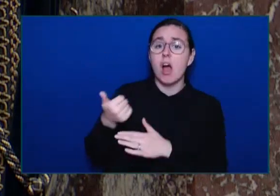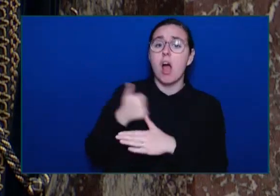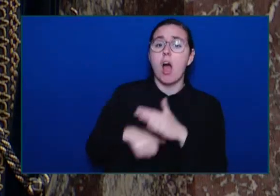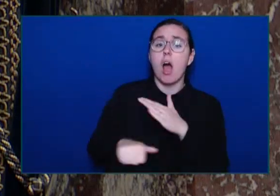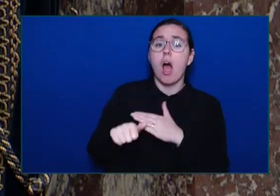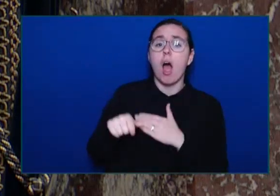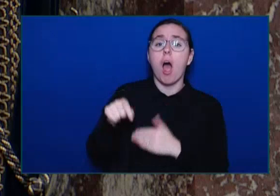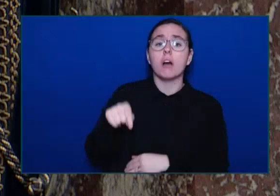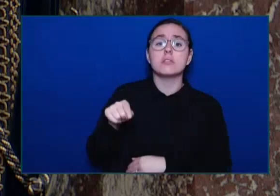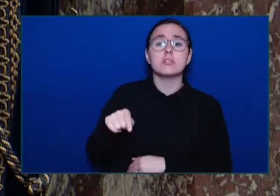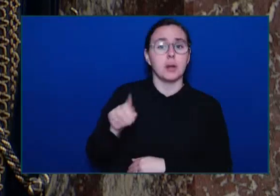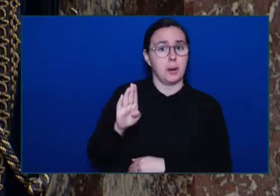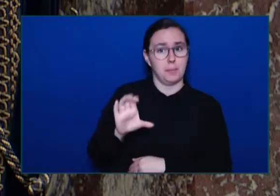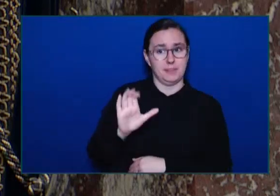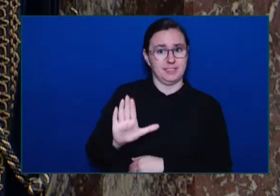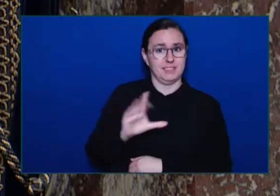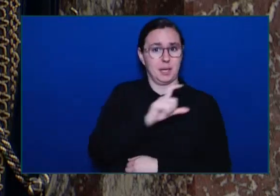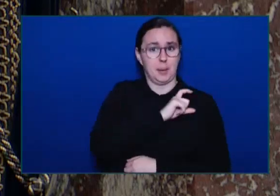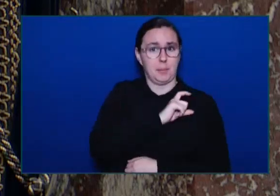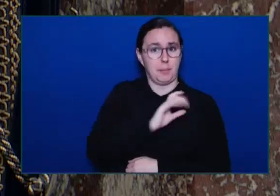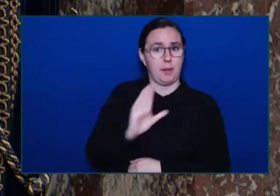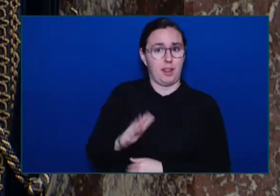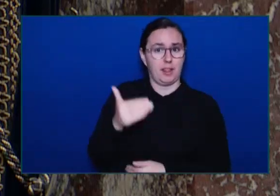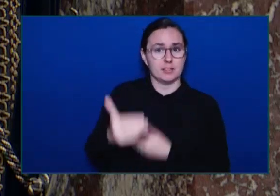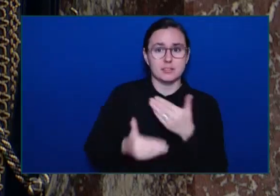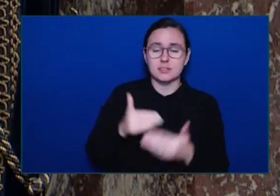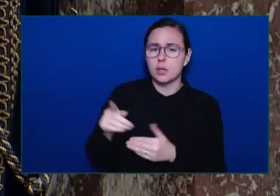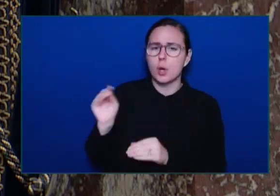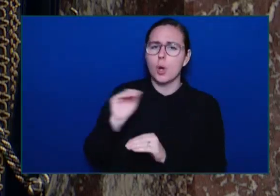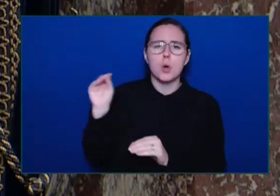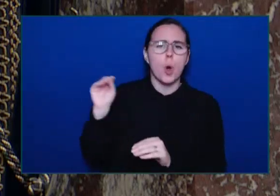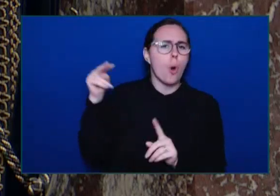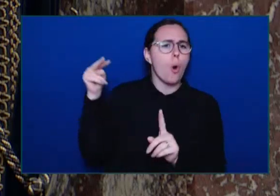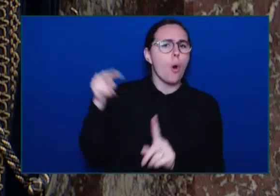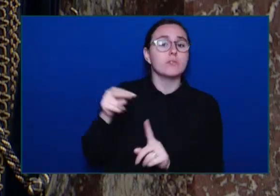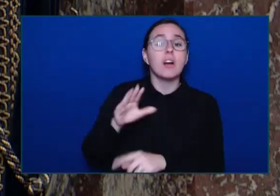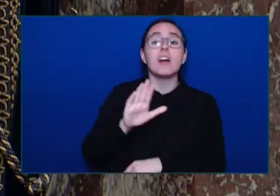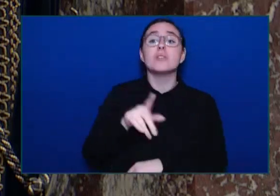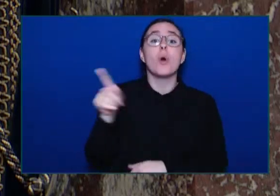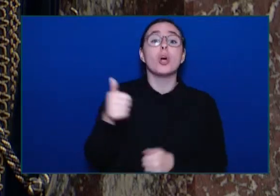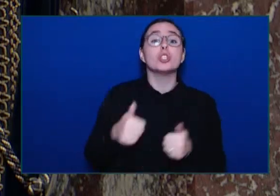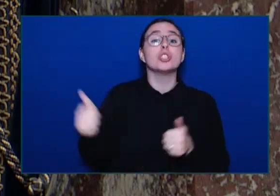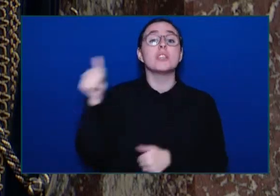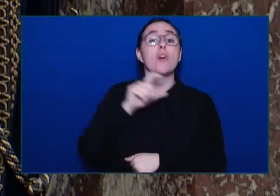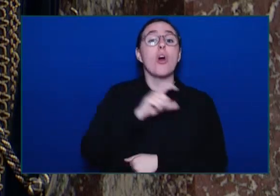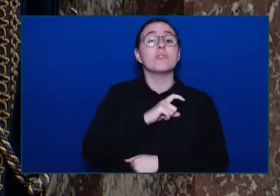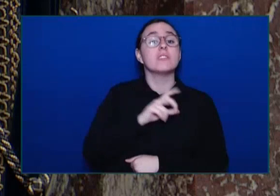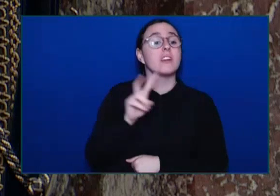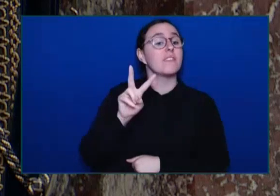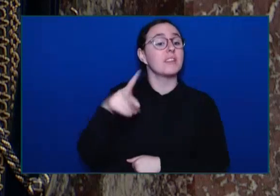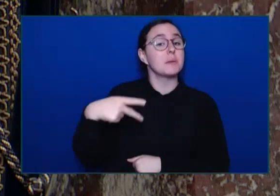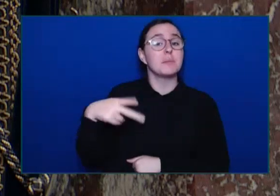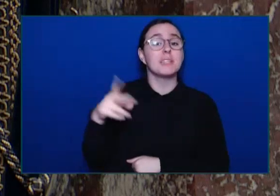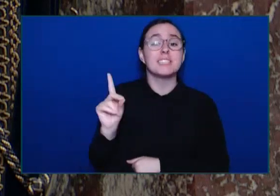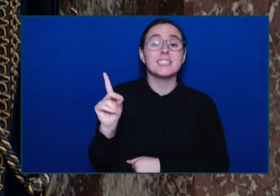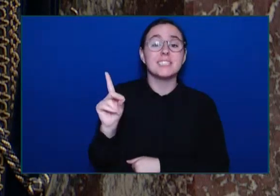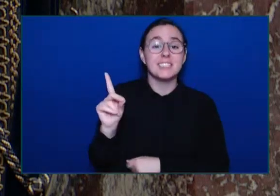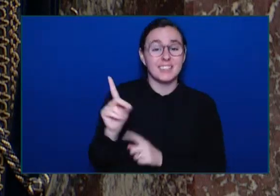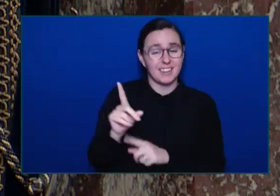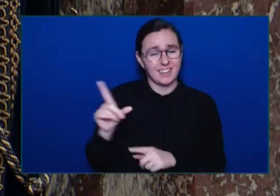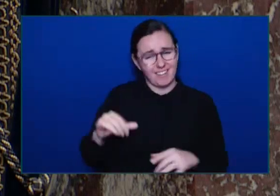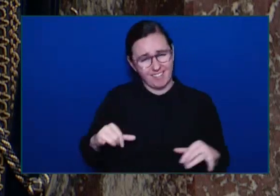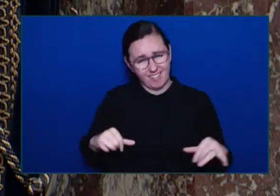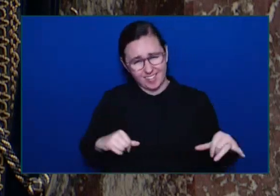policing oversight body. The Chief Constable of the Vancouver Police Department bragged about how they don't answer to anybody. To quote the